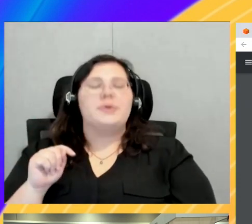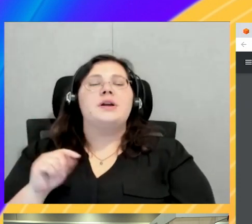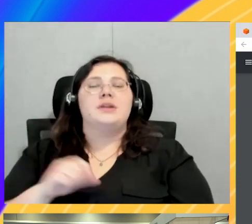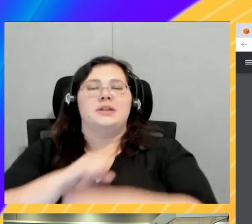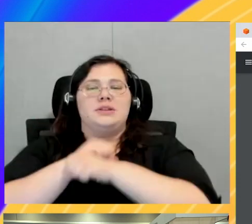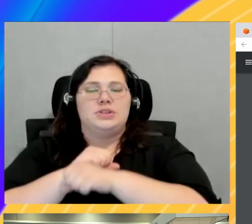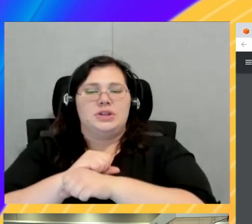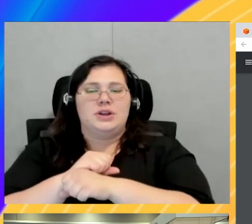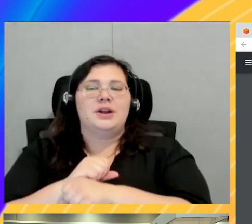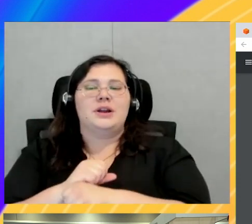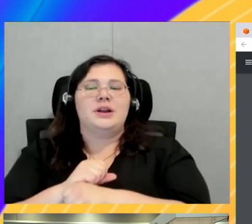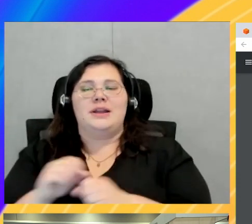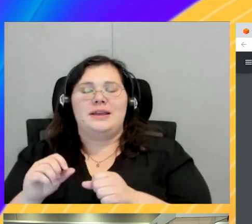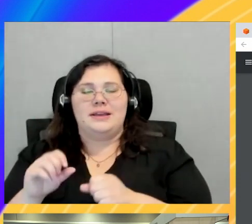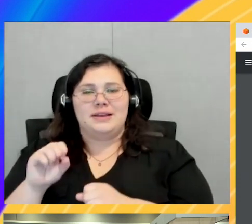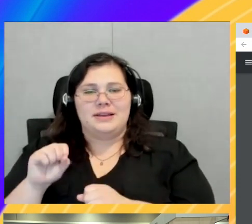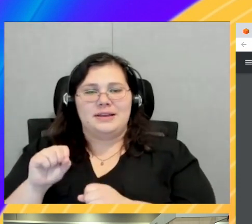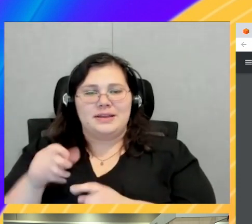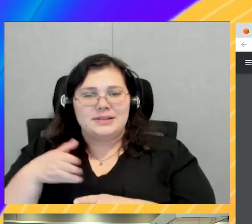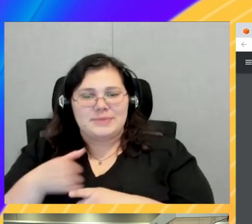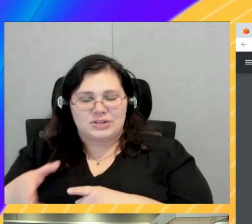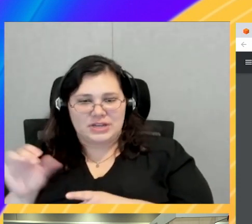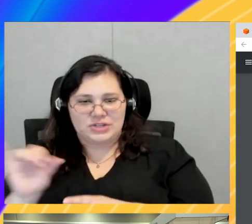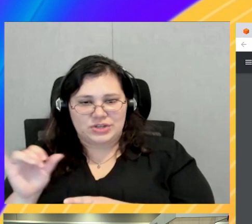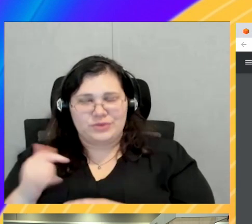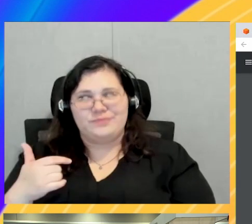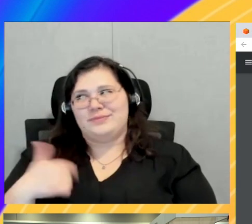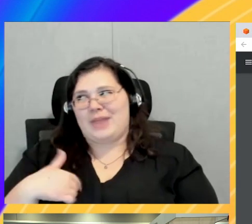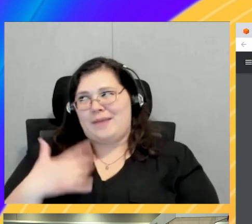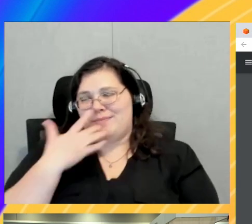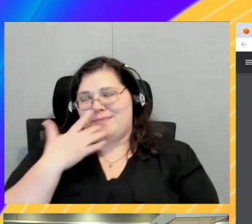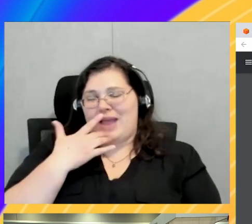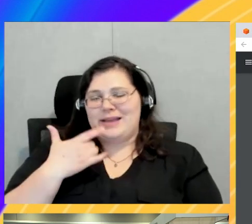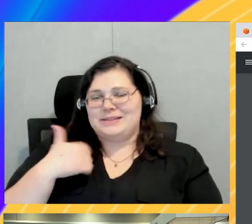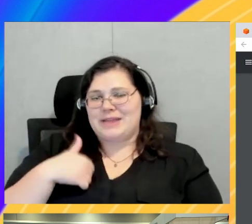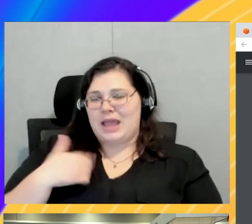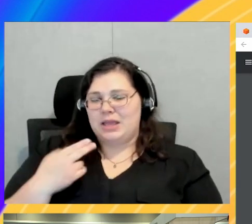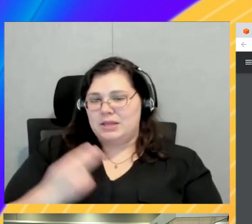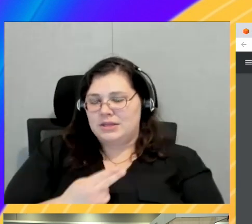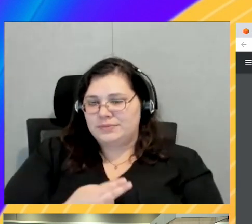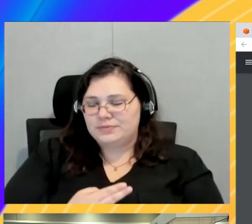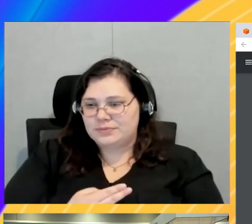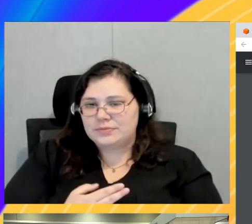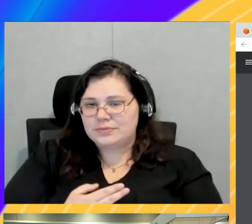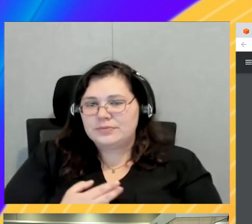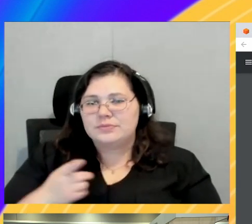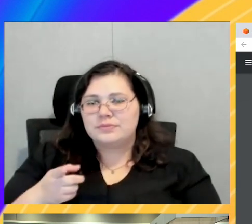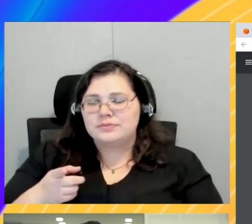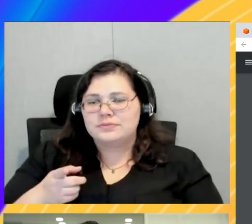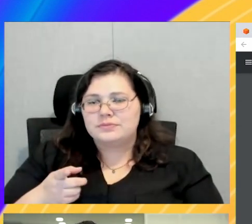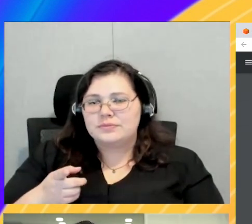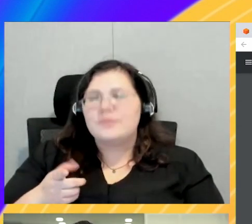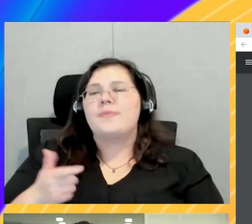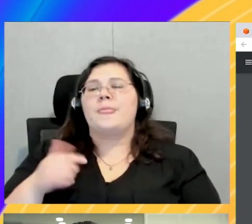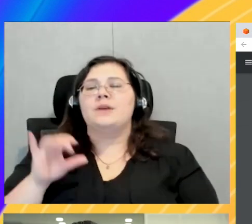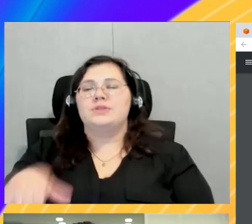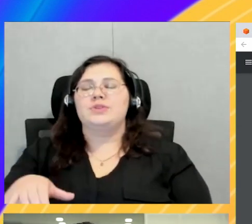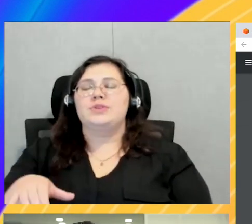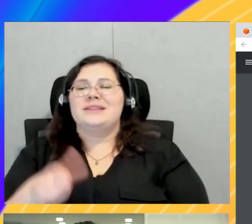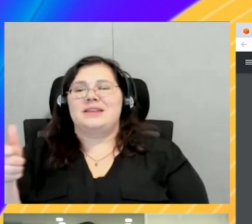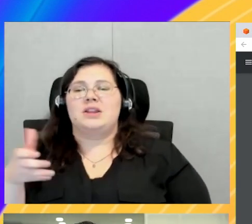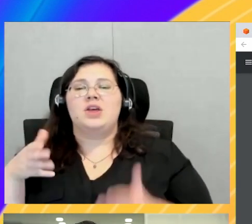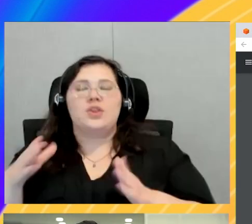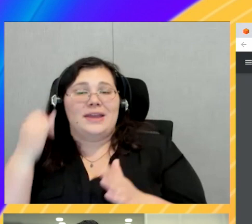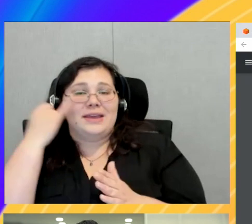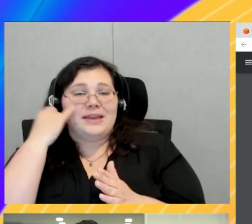I'm also biased because I hosted it. But thank you for that. Yeah, you're welcome. And so that's another way, if you're into like live